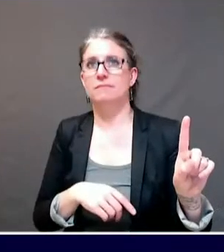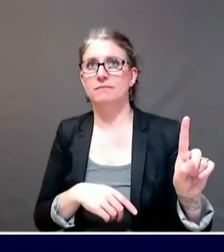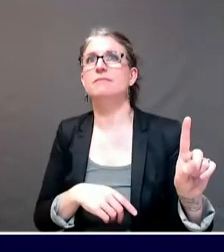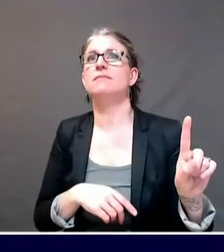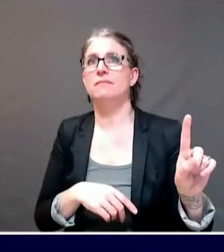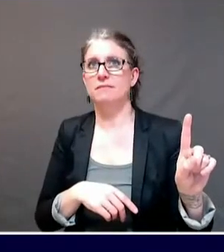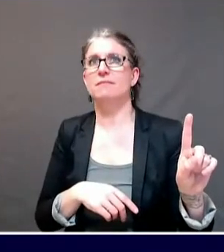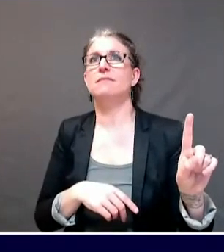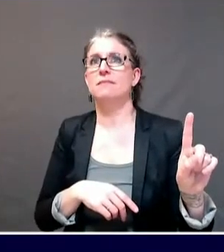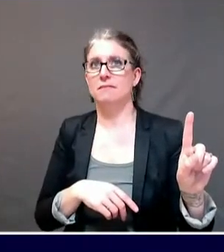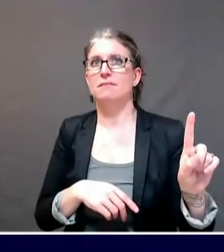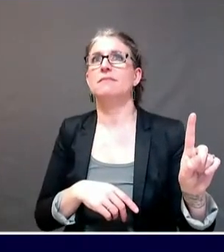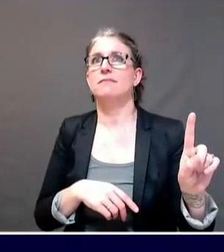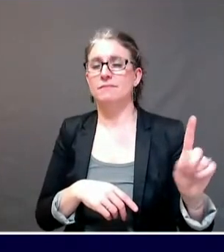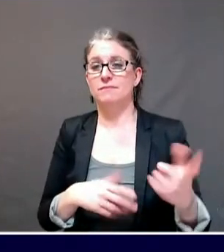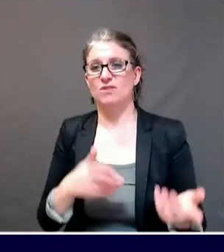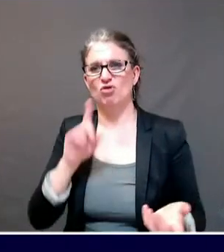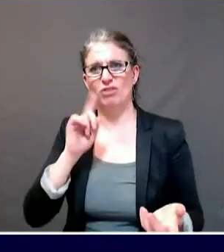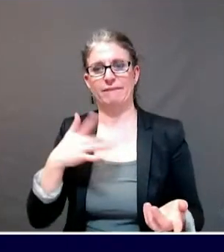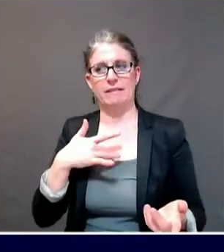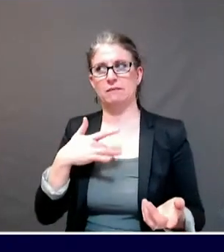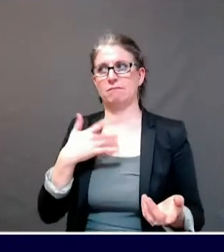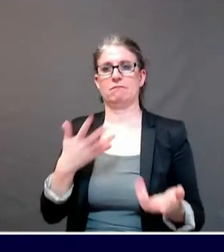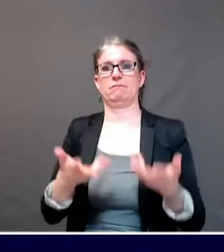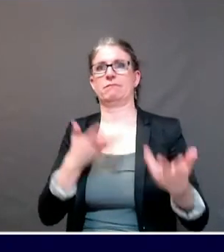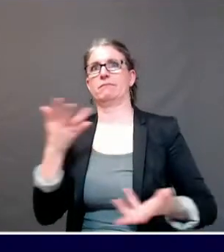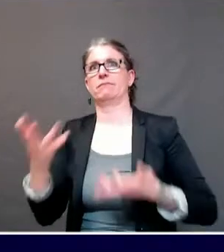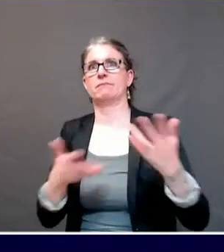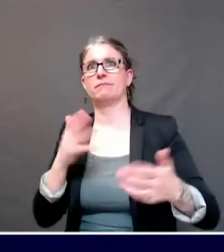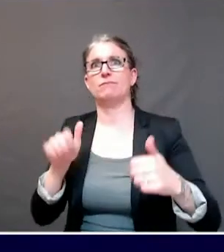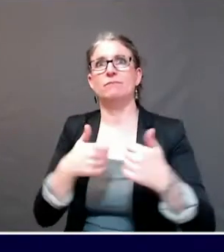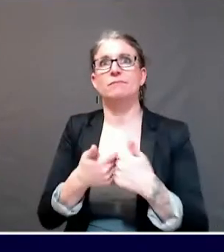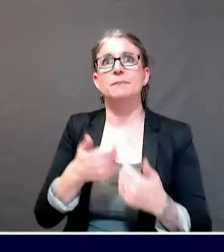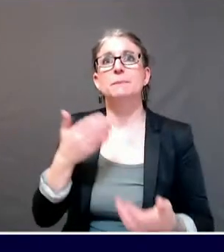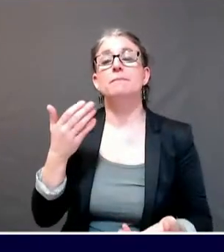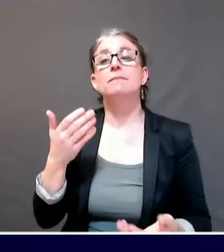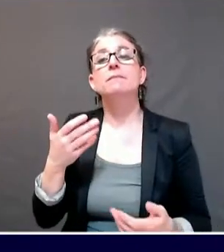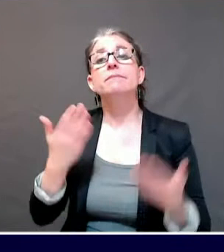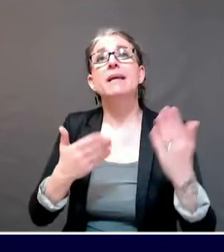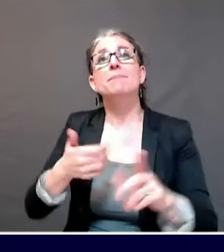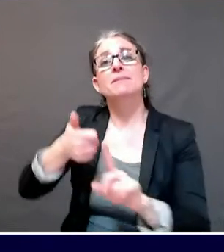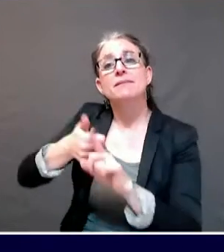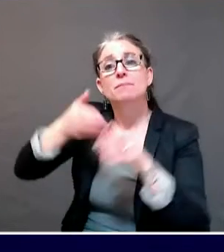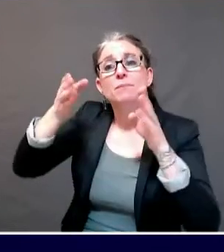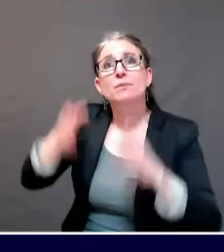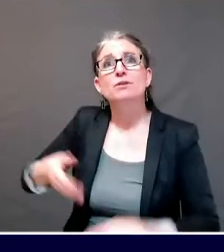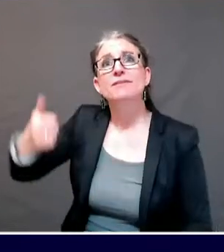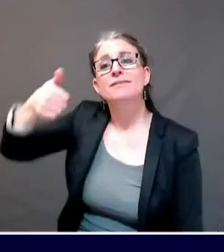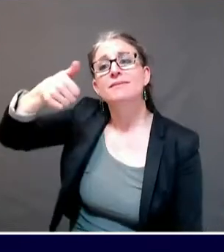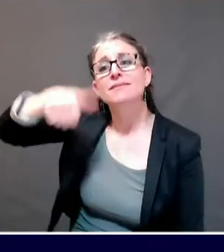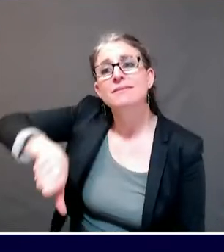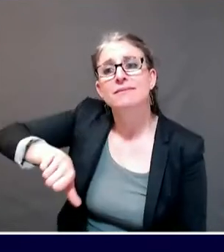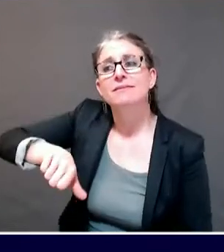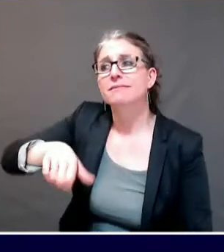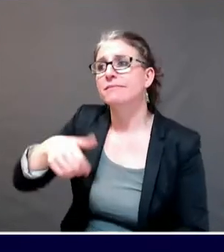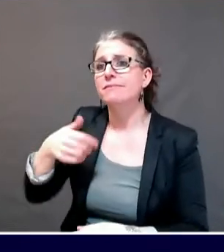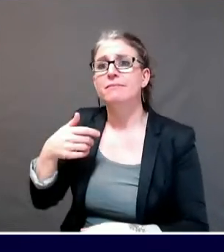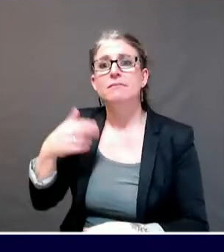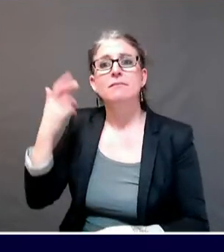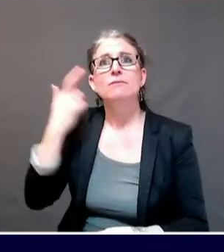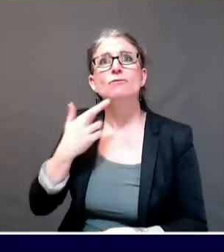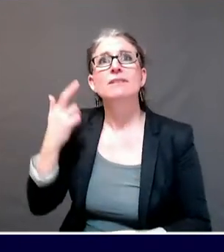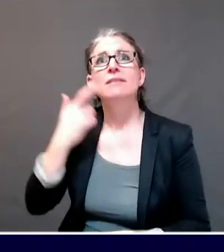difficult because scheduling and so on and so forth. So those numbers are highly preliminary and again, just relayed to